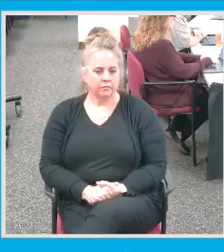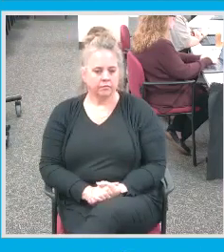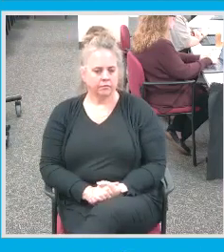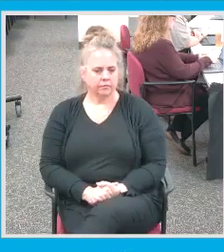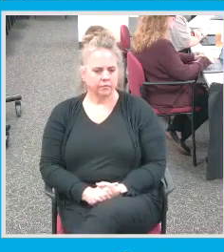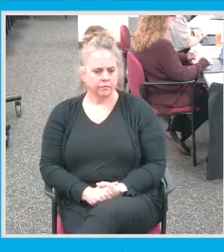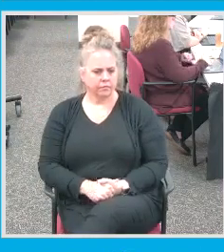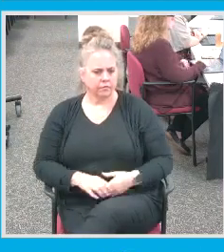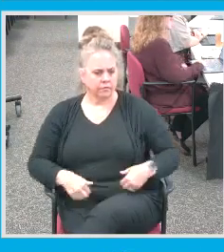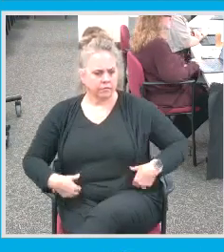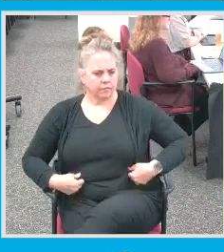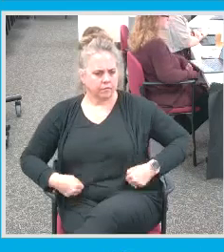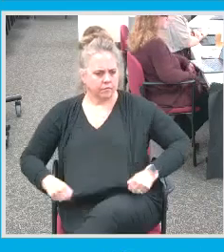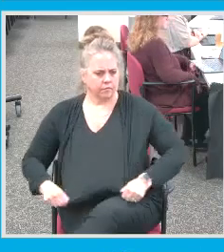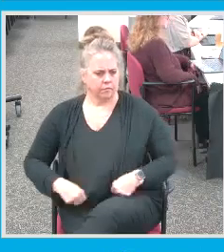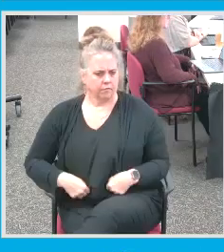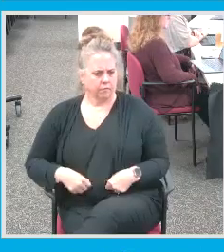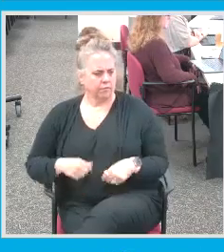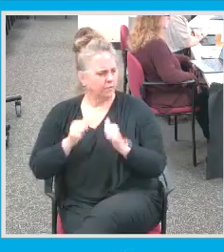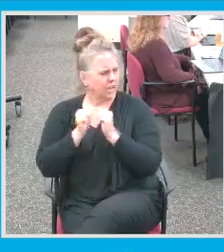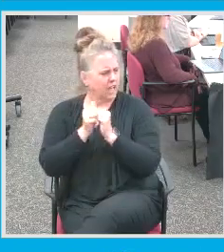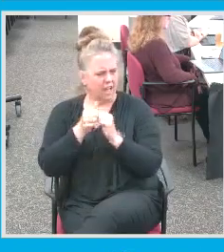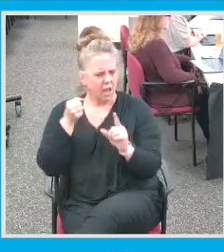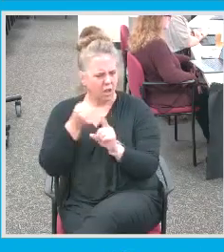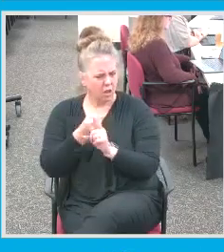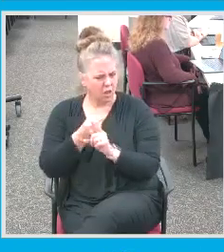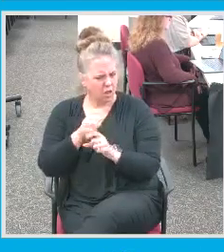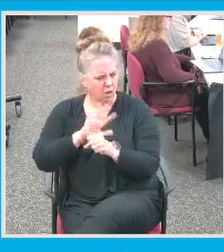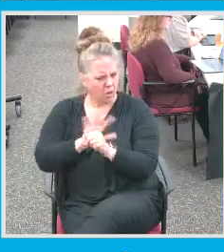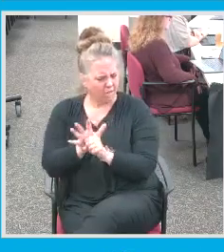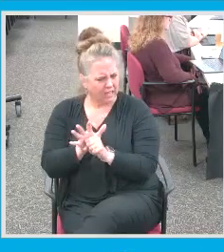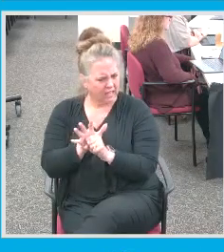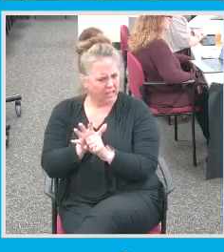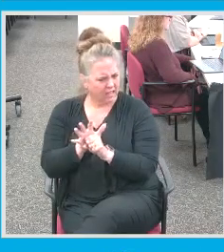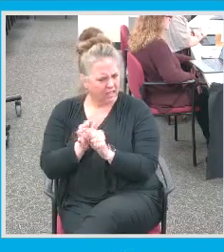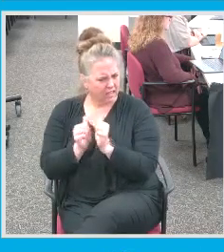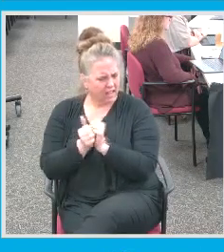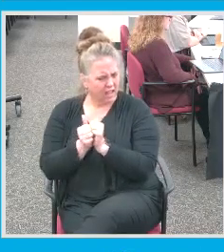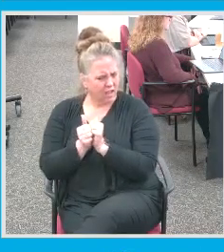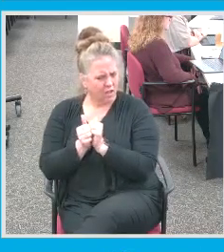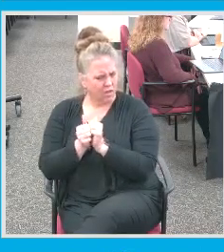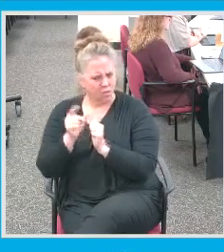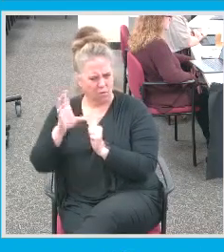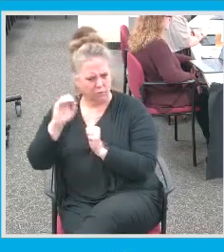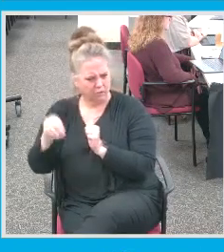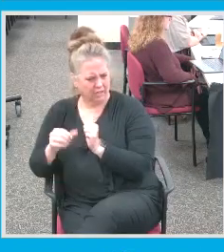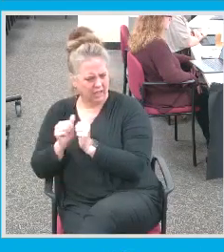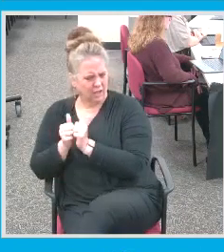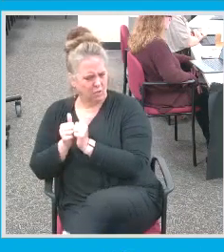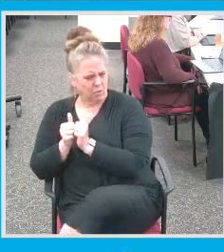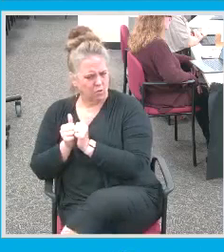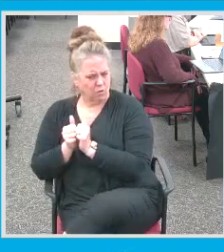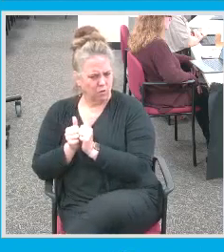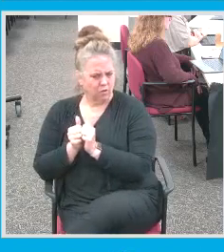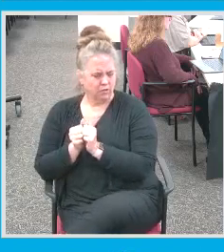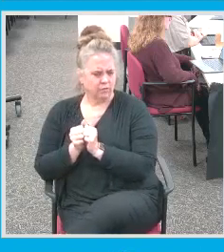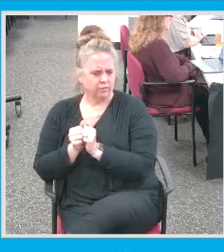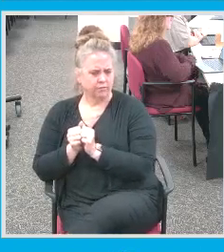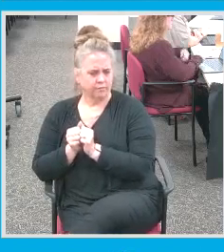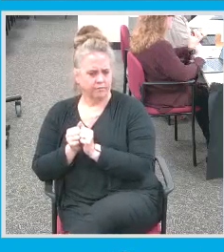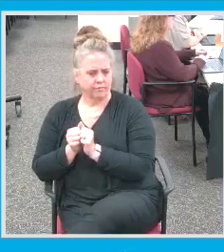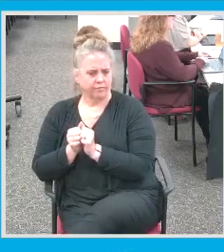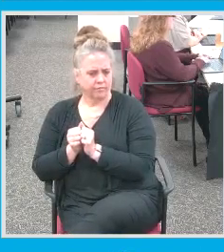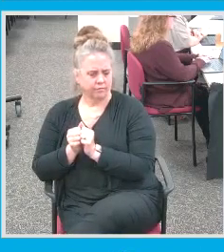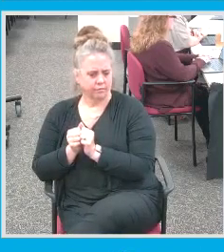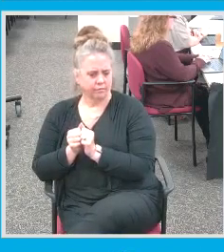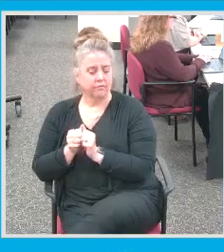that 100% of children were vaccinated? Sure. During COVID, we saw a significant decrease in the number of children receiving routine vaccinations Okay.